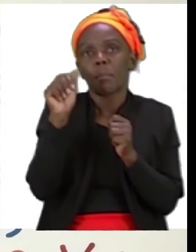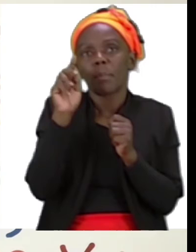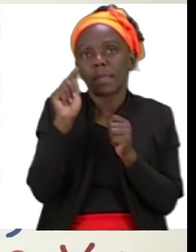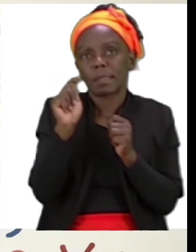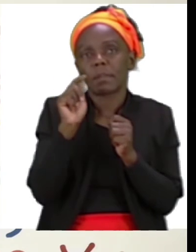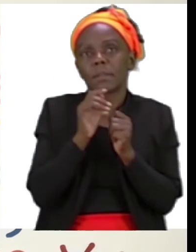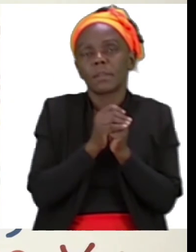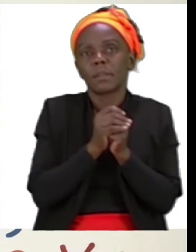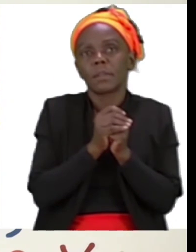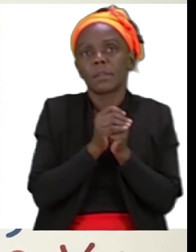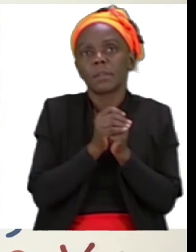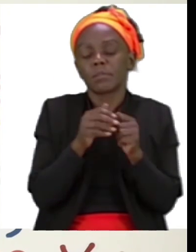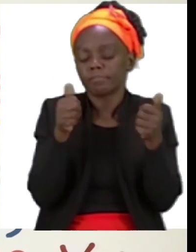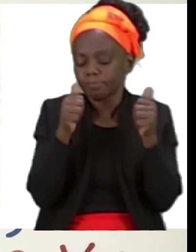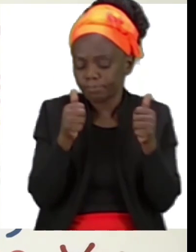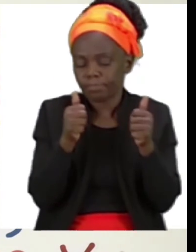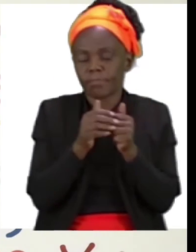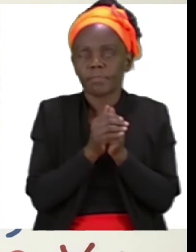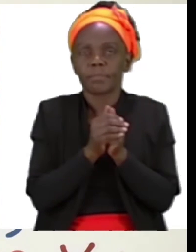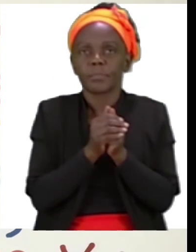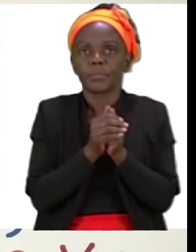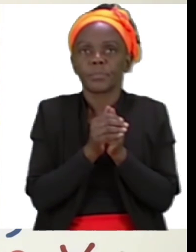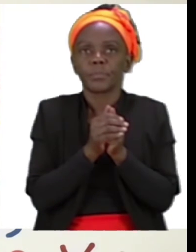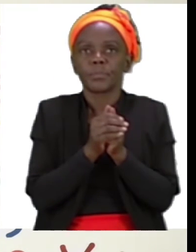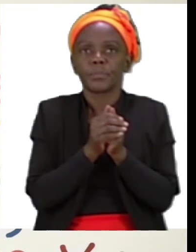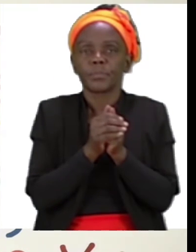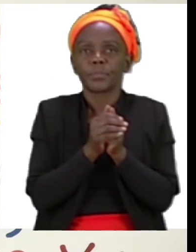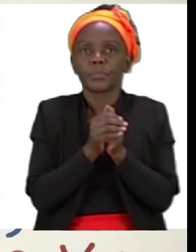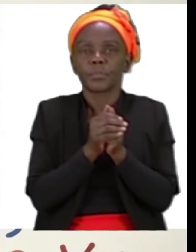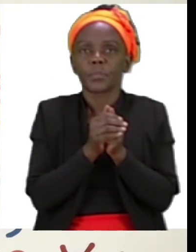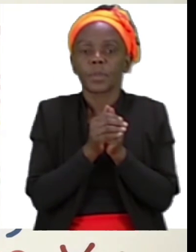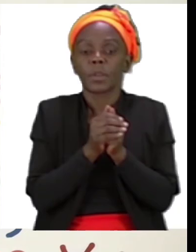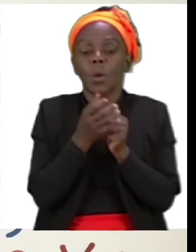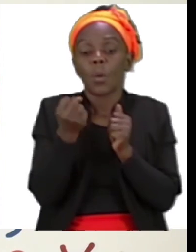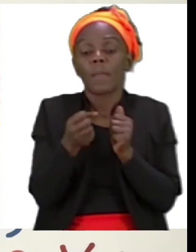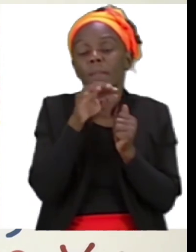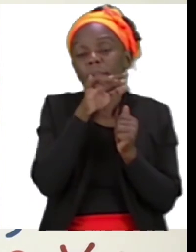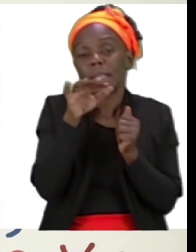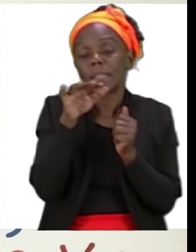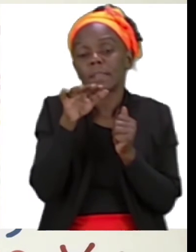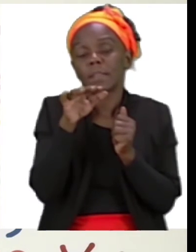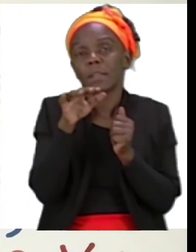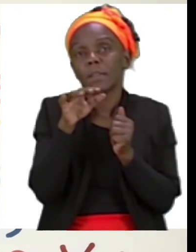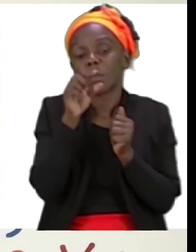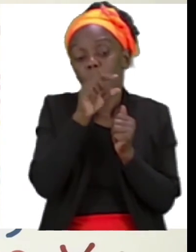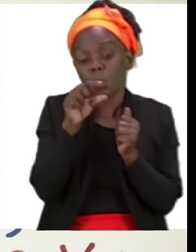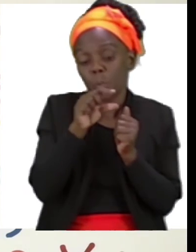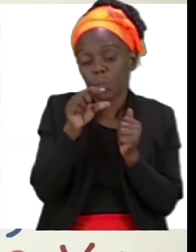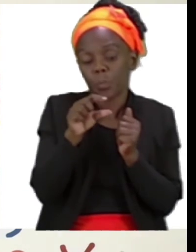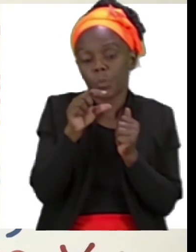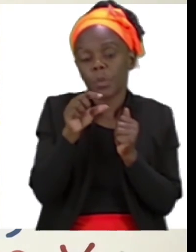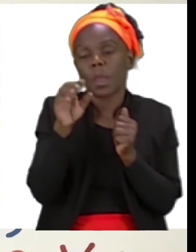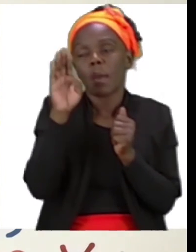Bat. Good job. So now we have the letters for the word bat, but they've been mixed up